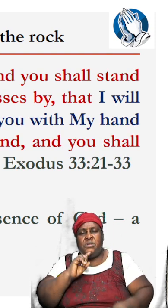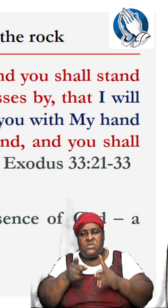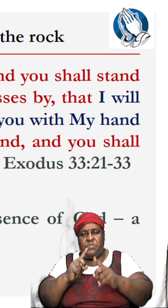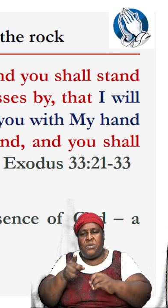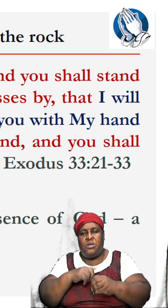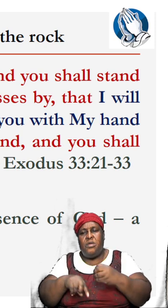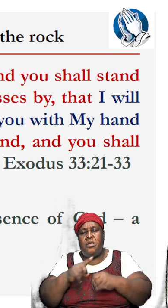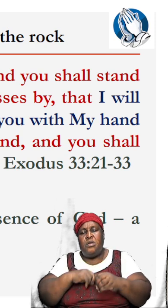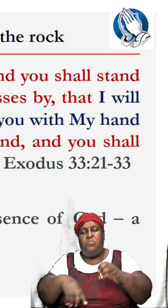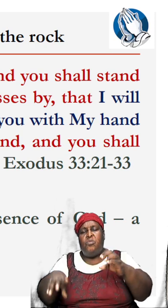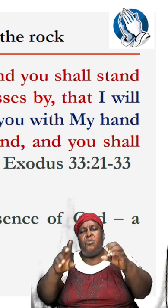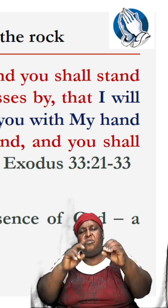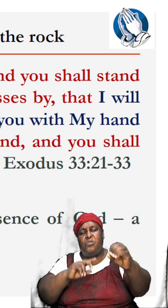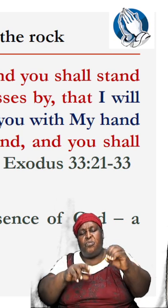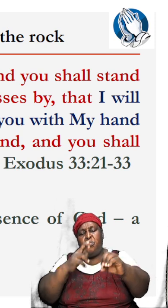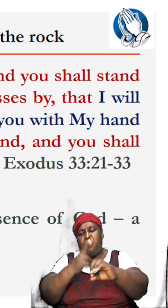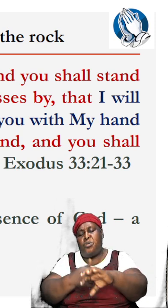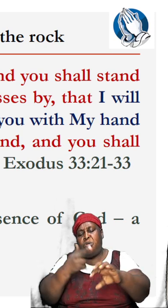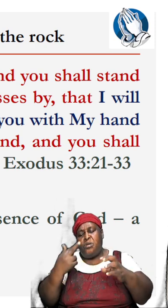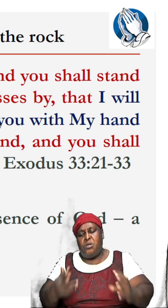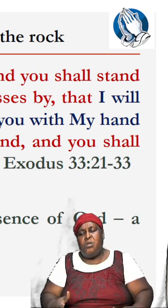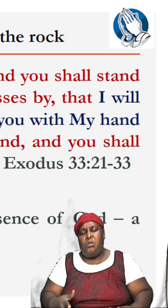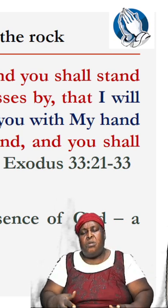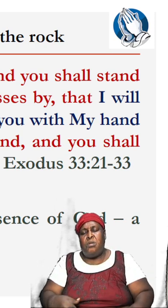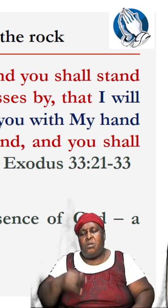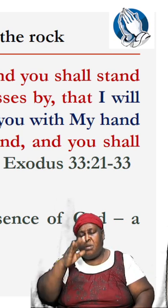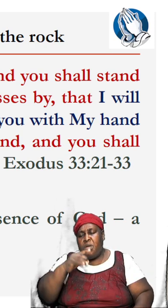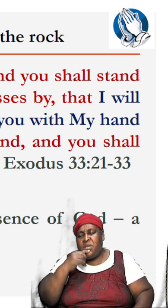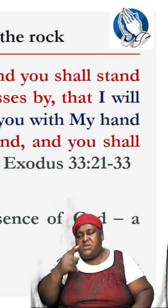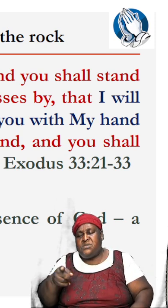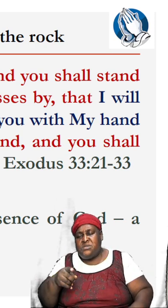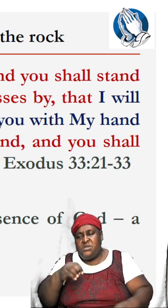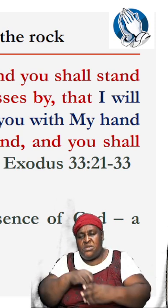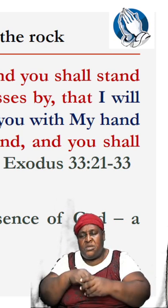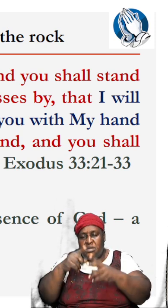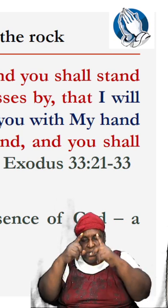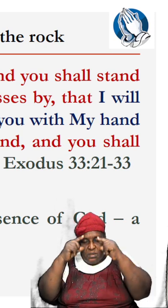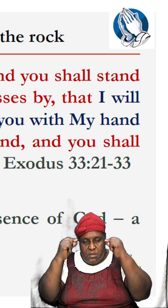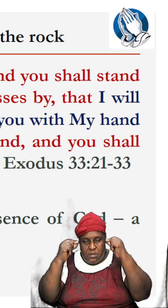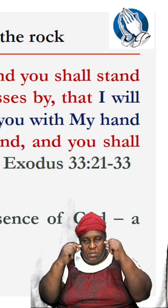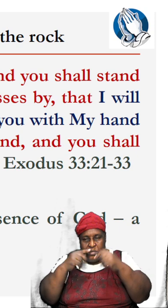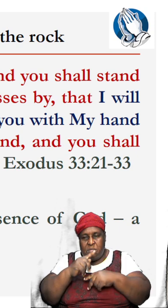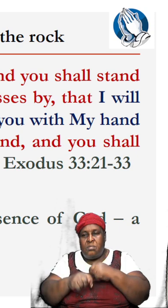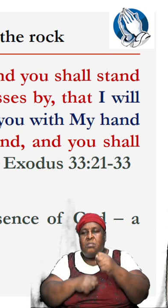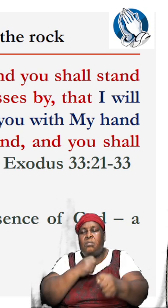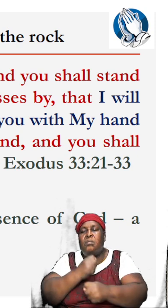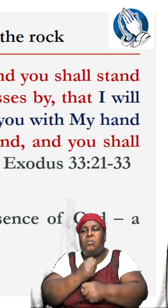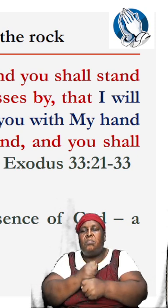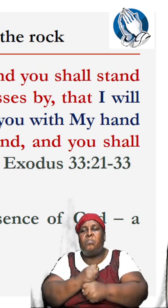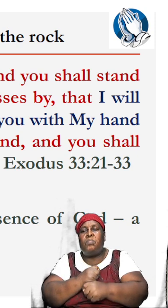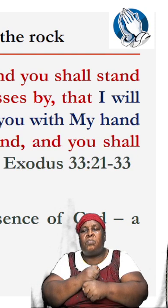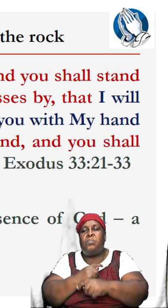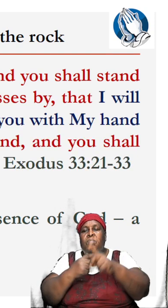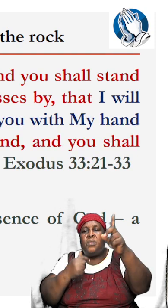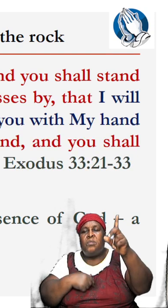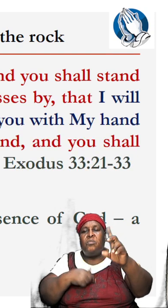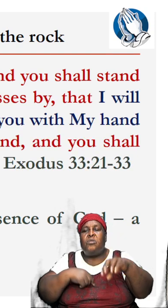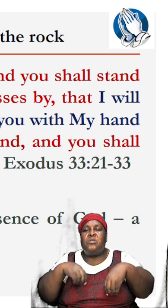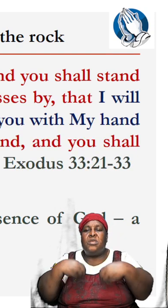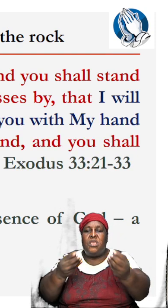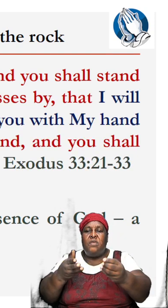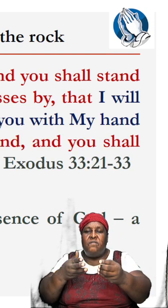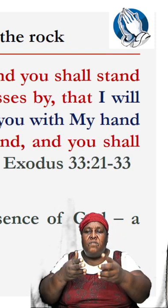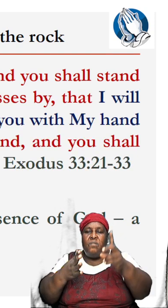us to understand what God was practically saying to Moses in type, was that I am going to give you my